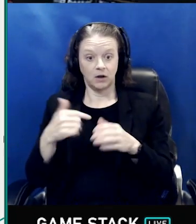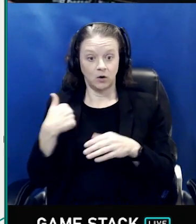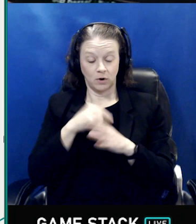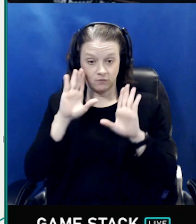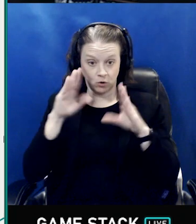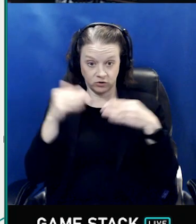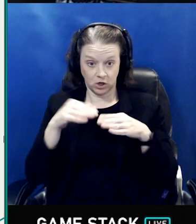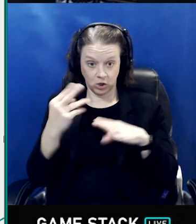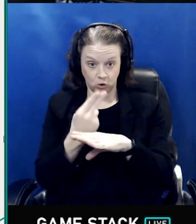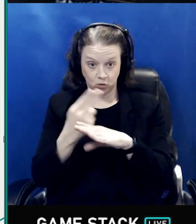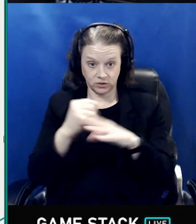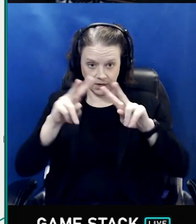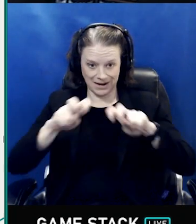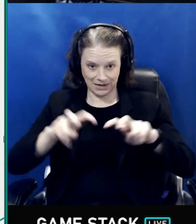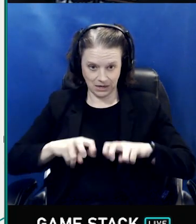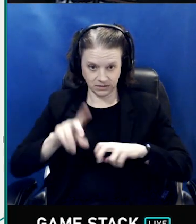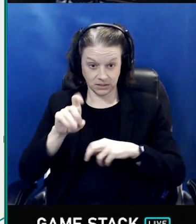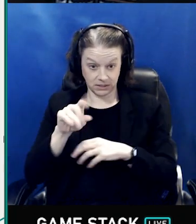data.